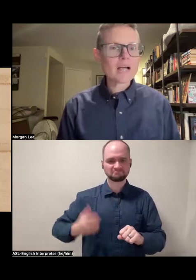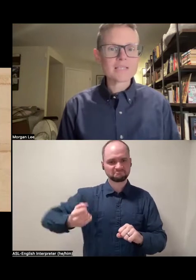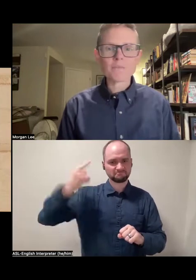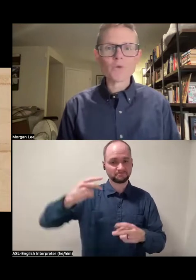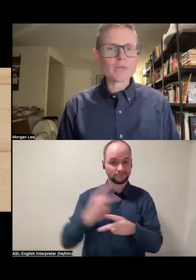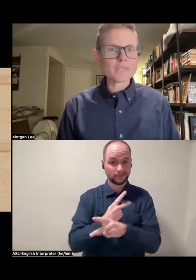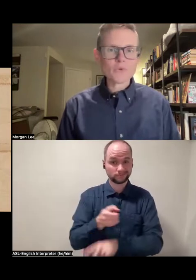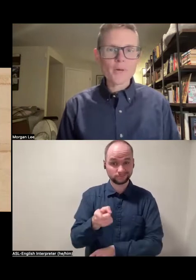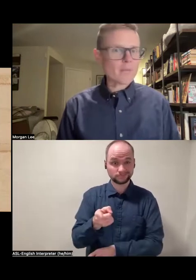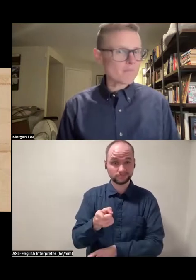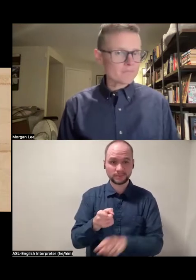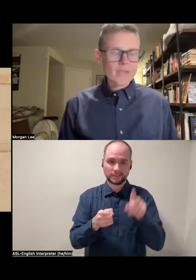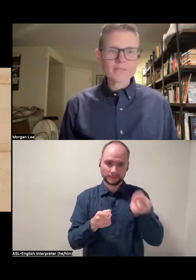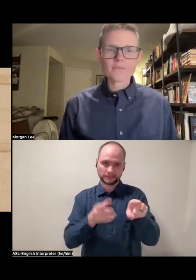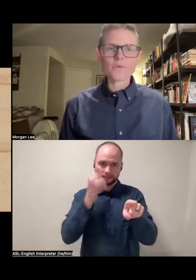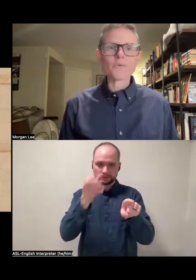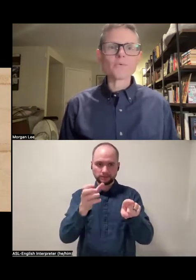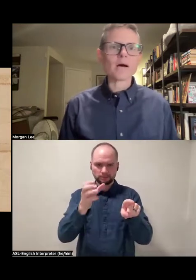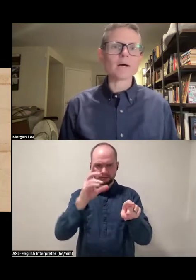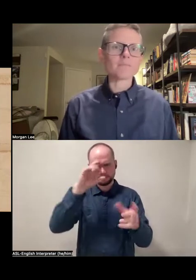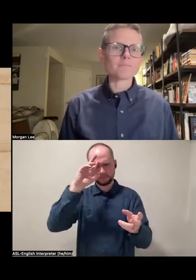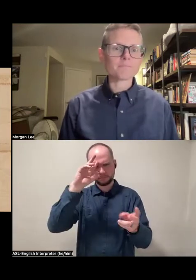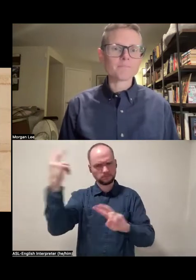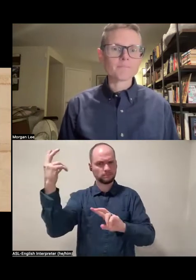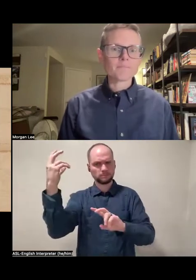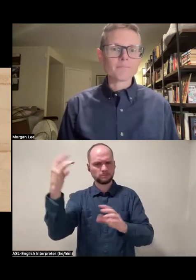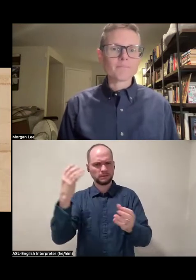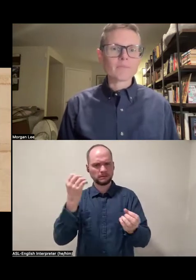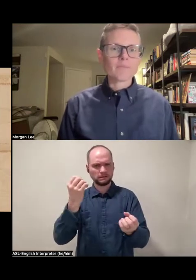this concept really was throwing him to